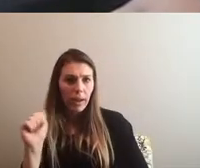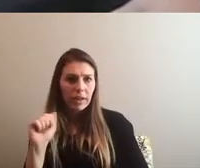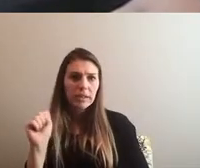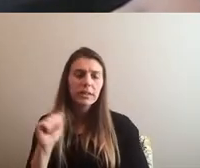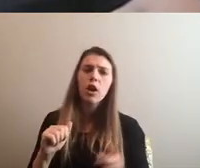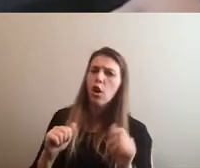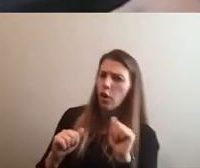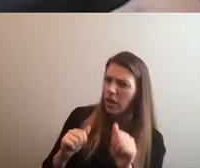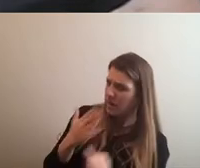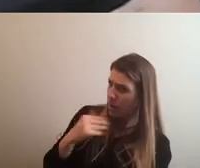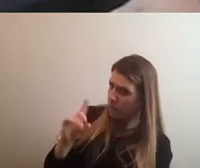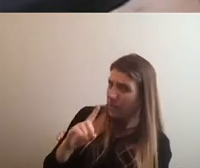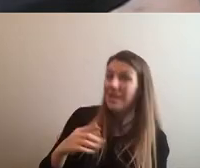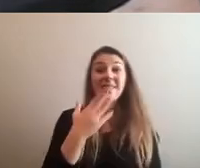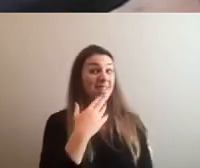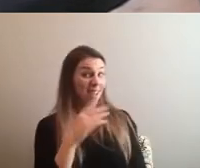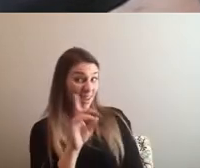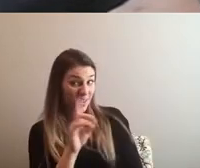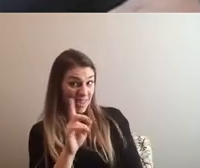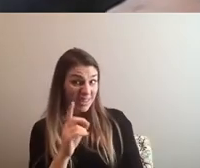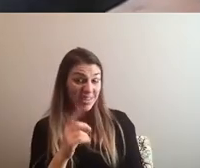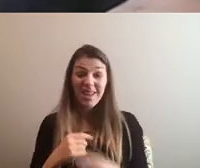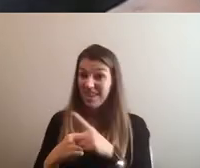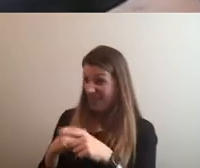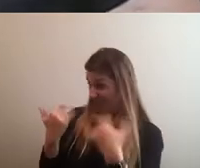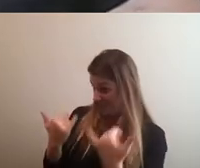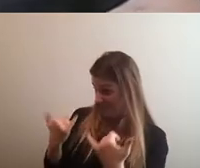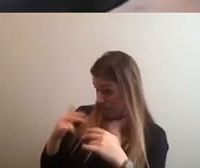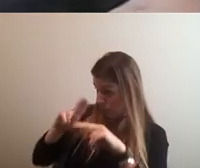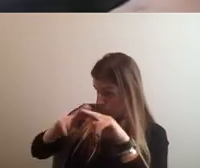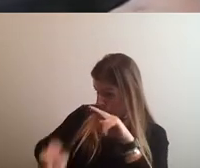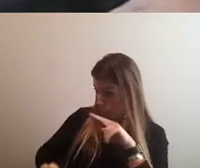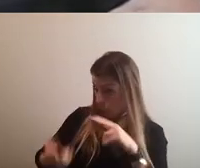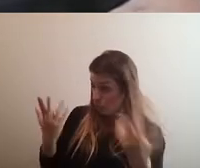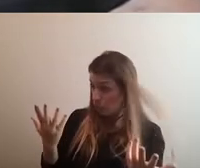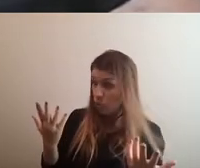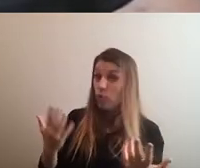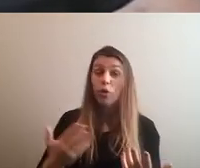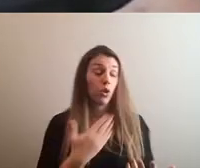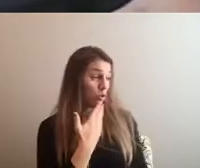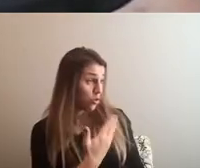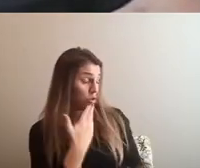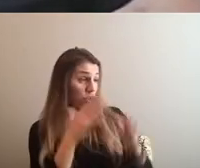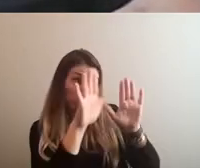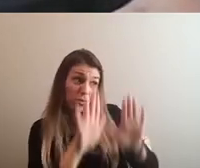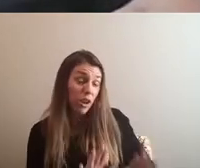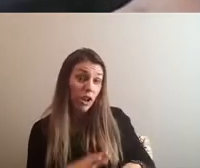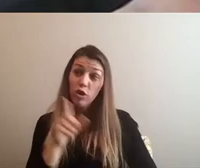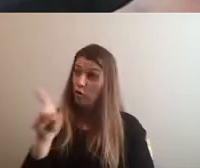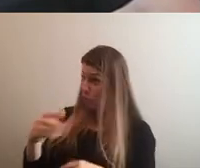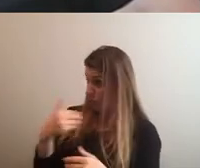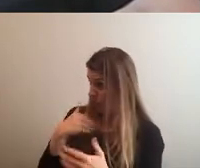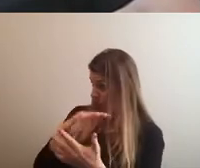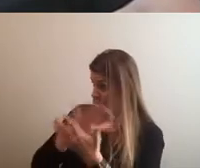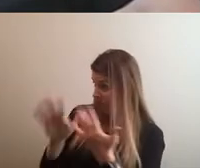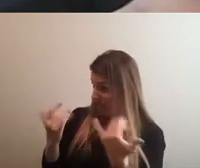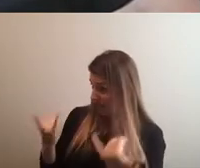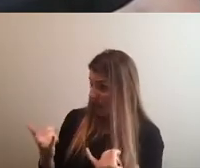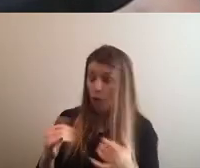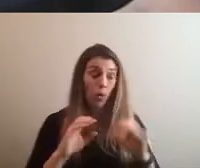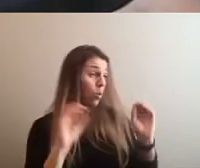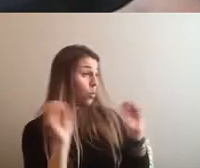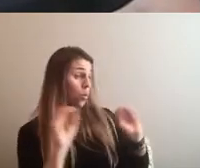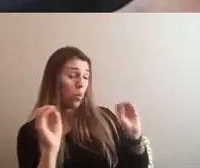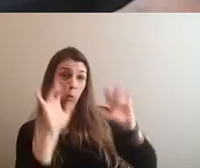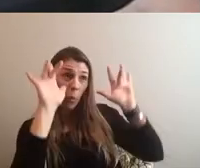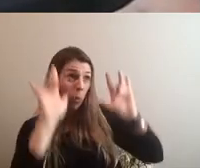you diabetic? Yep. All right, now, after all this weight loss, how are you doing? Good. Pretty great. Do you have any of those things now? Nope. It's gone. It's